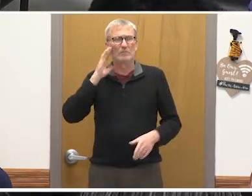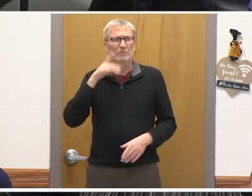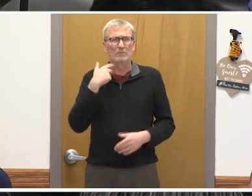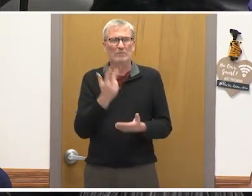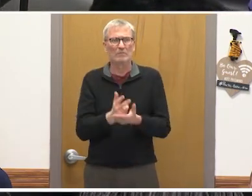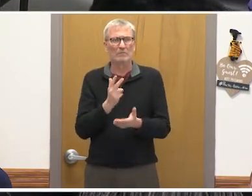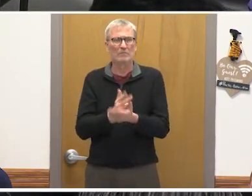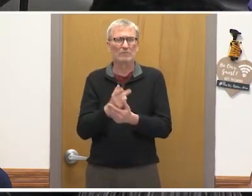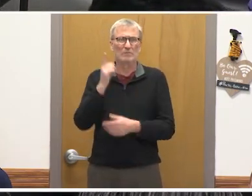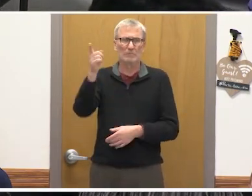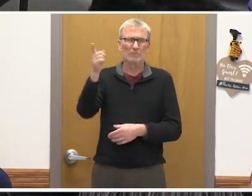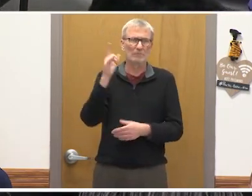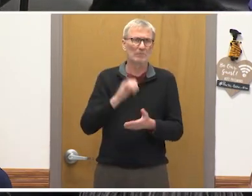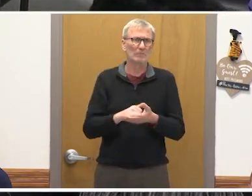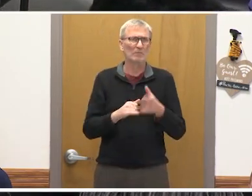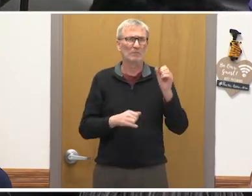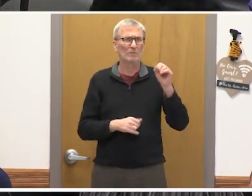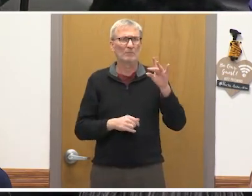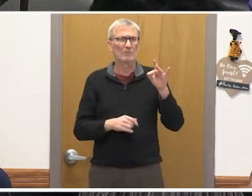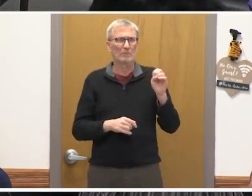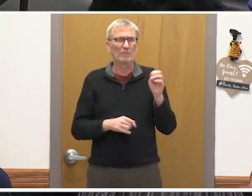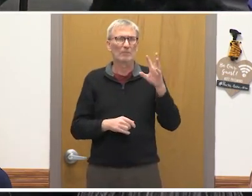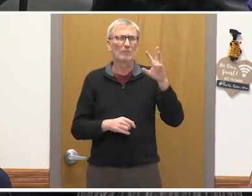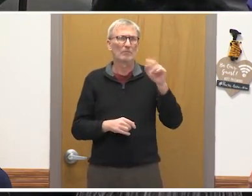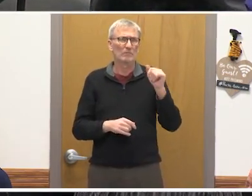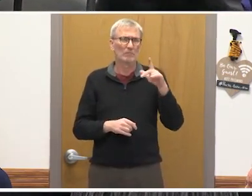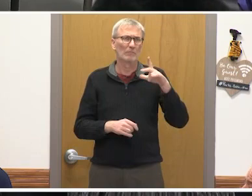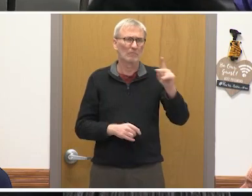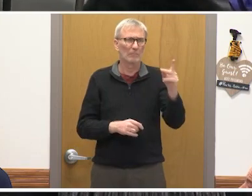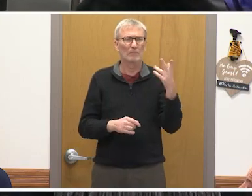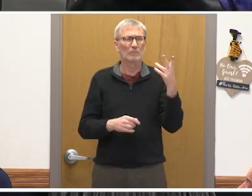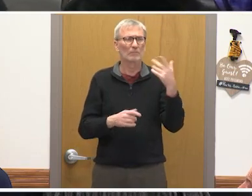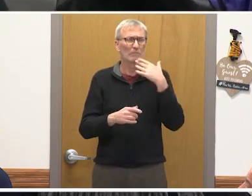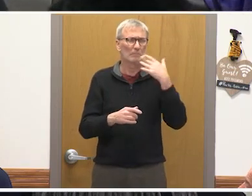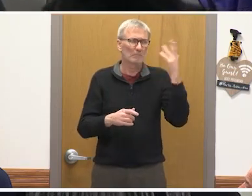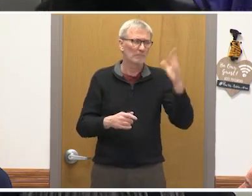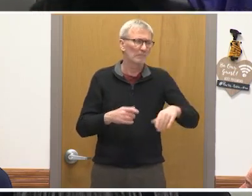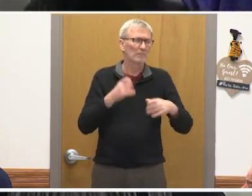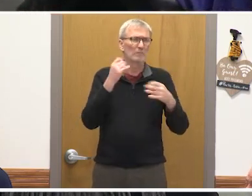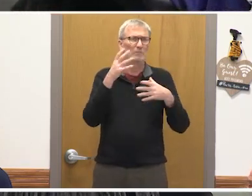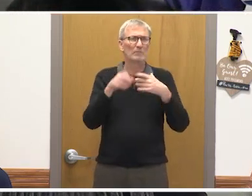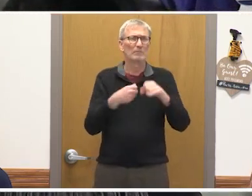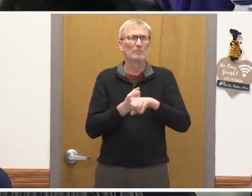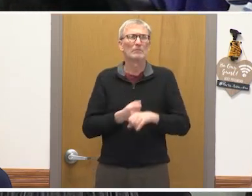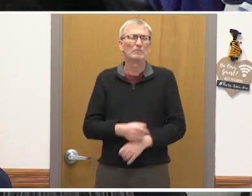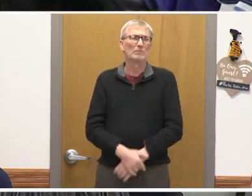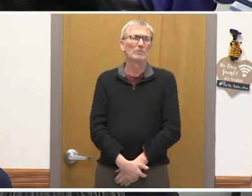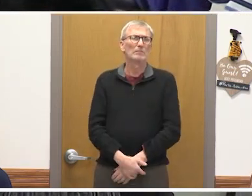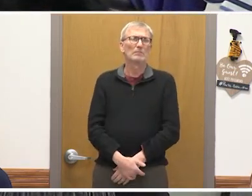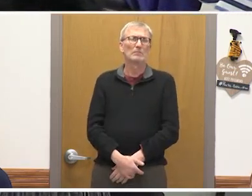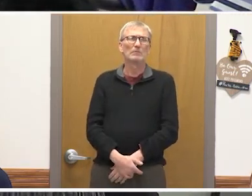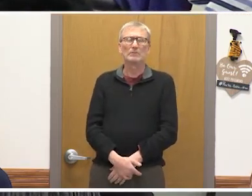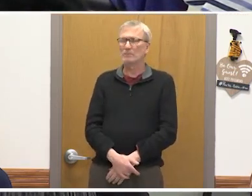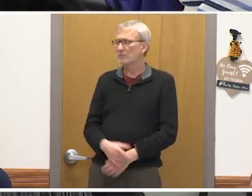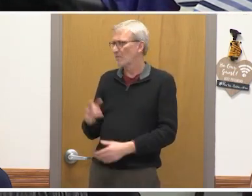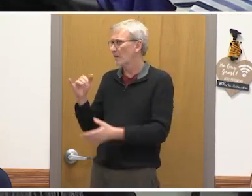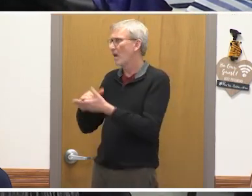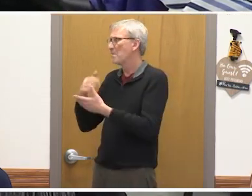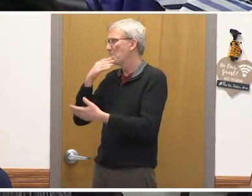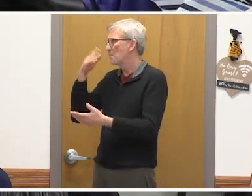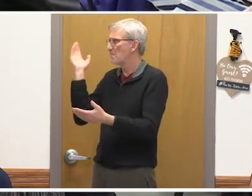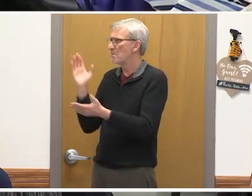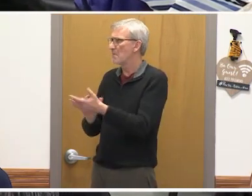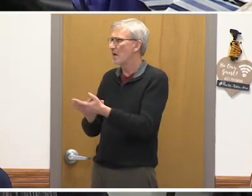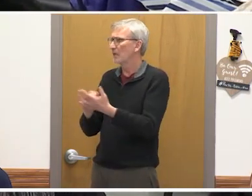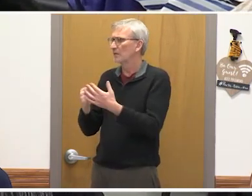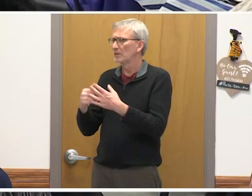street, and that sidewalk has been like that for years. I'm in my 50s, and that sidewalk has been